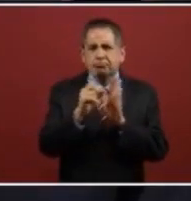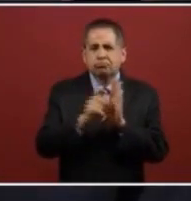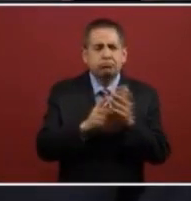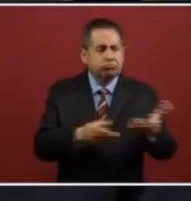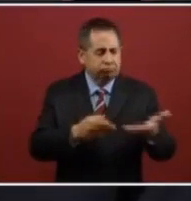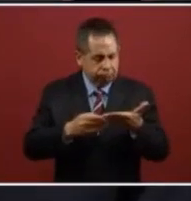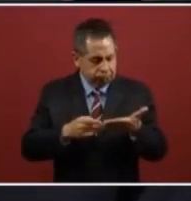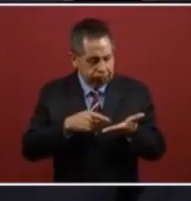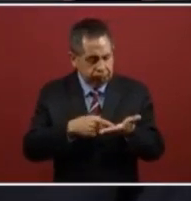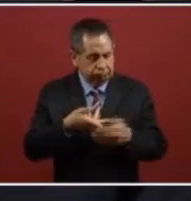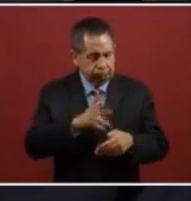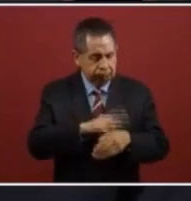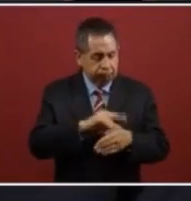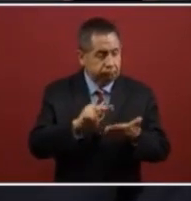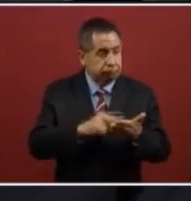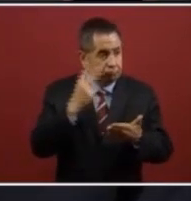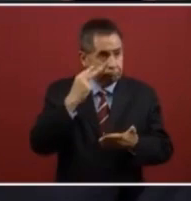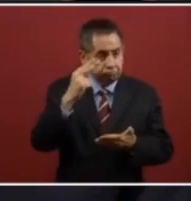to travel abroad.